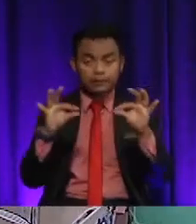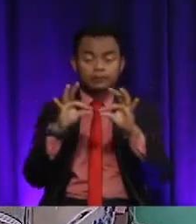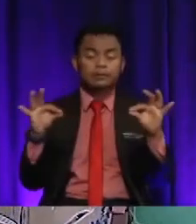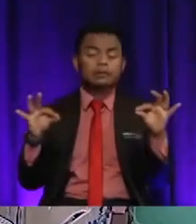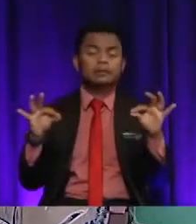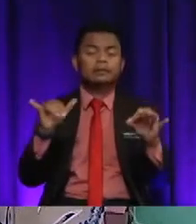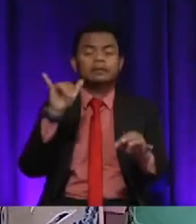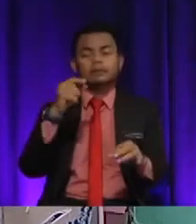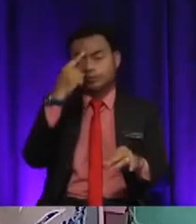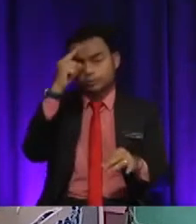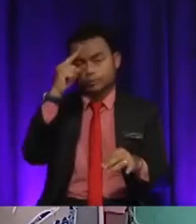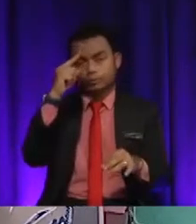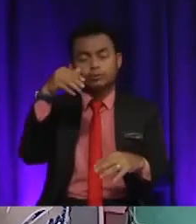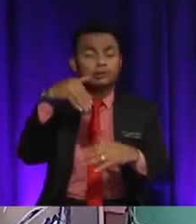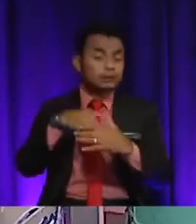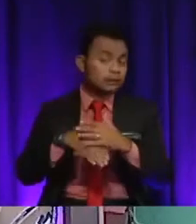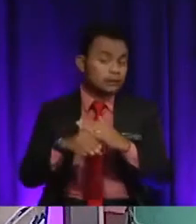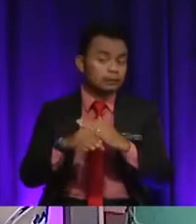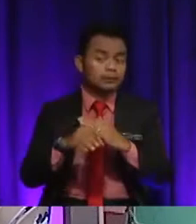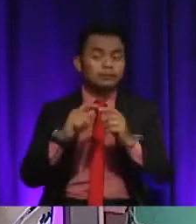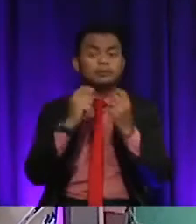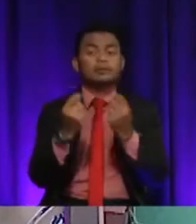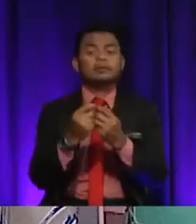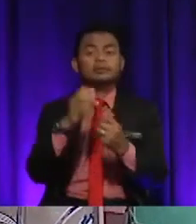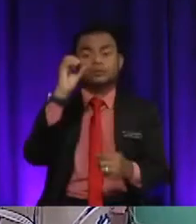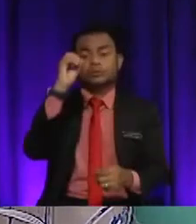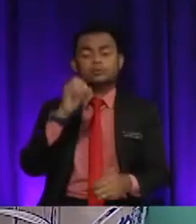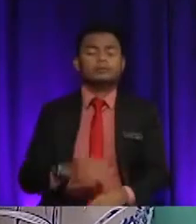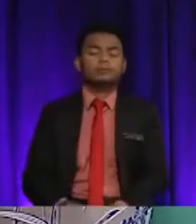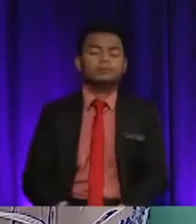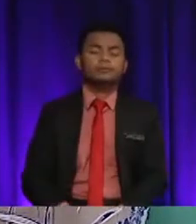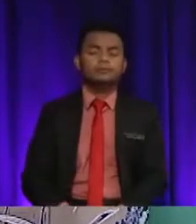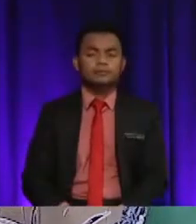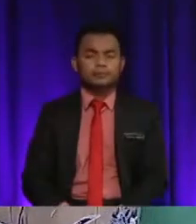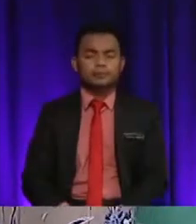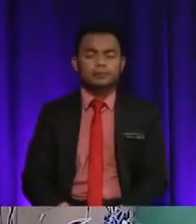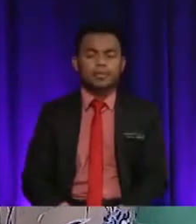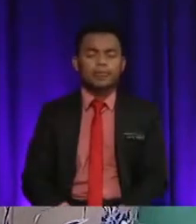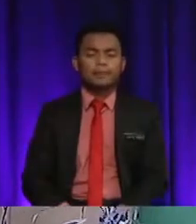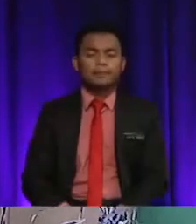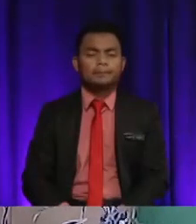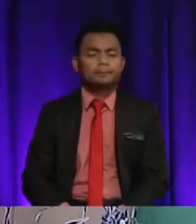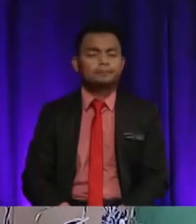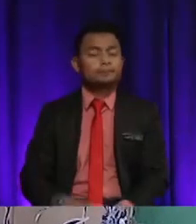10 blanks that we could see over there. Okay, so that's part 2.